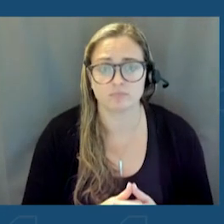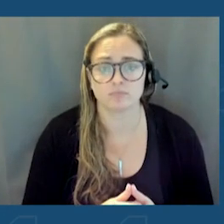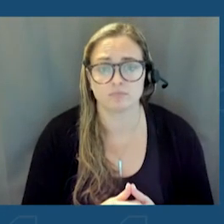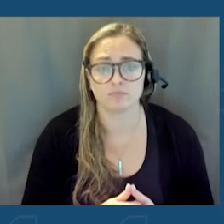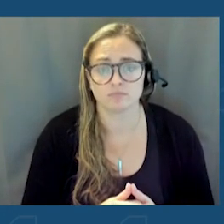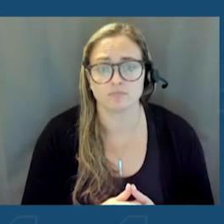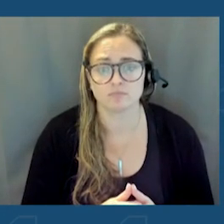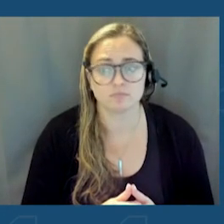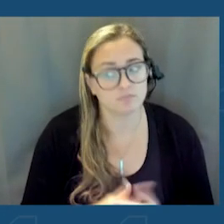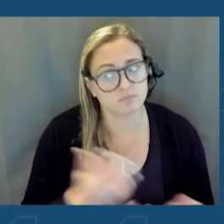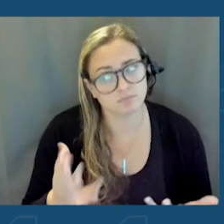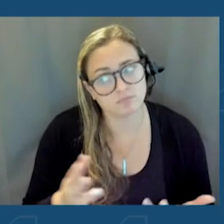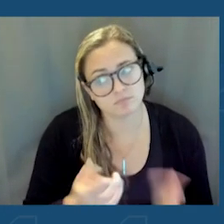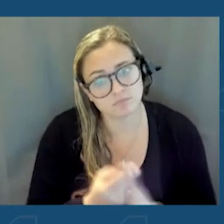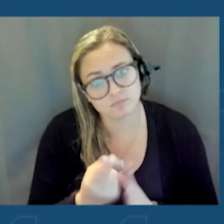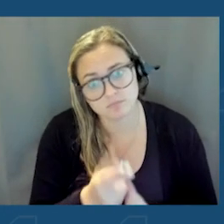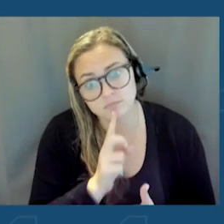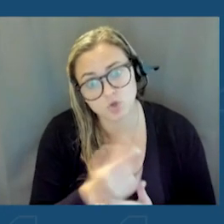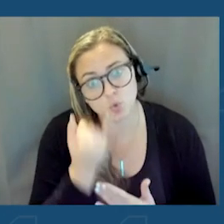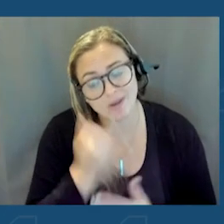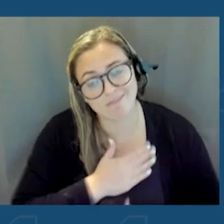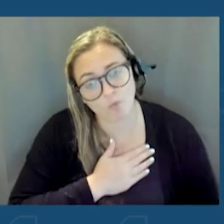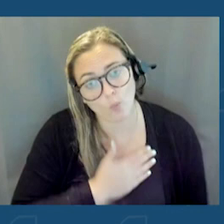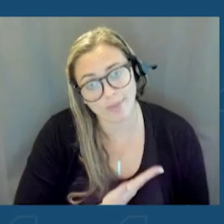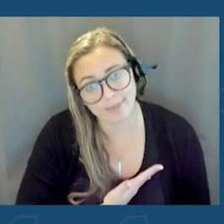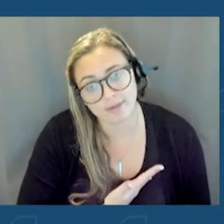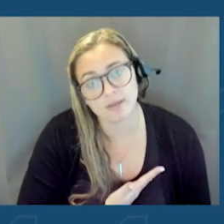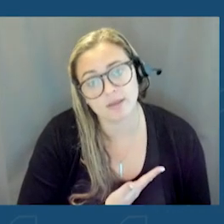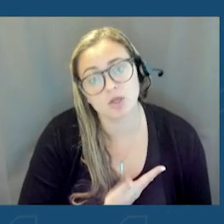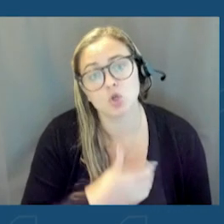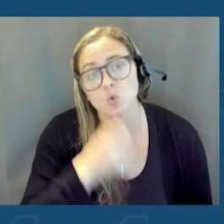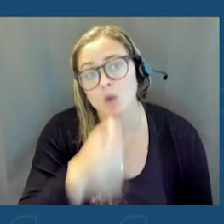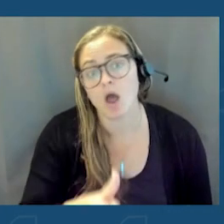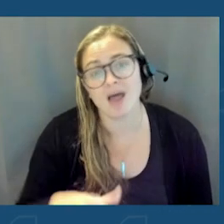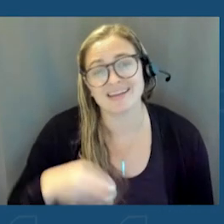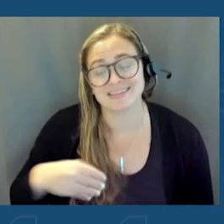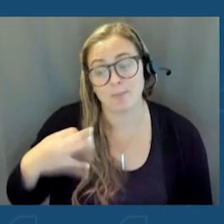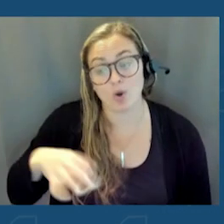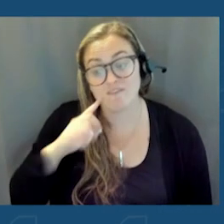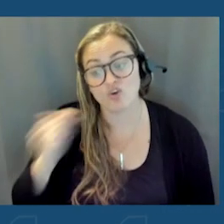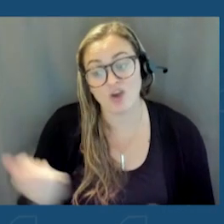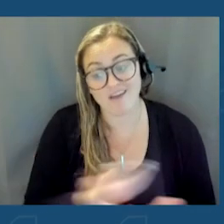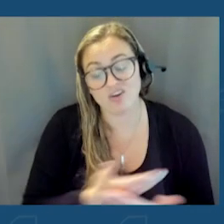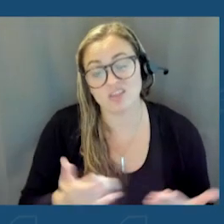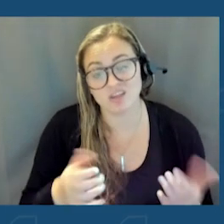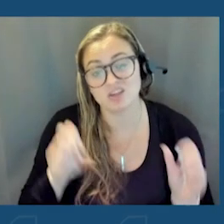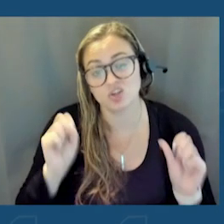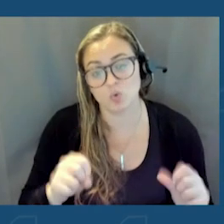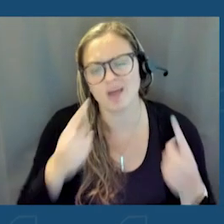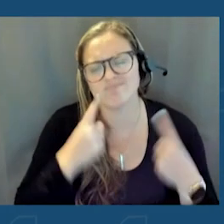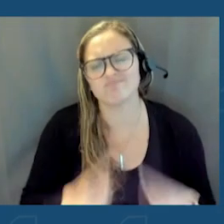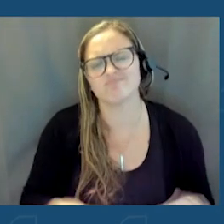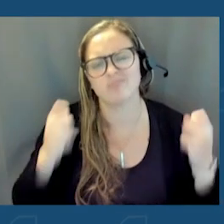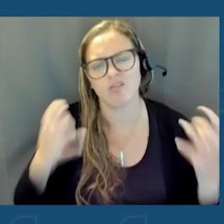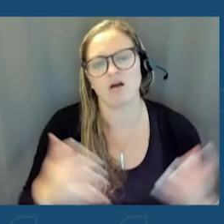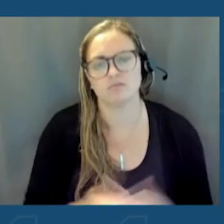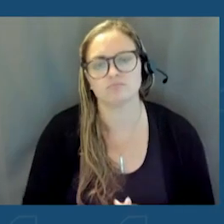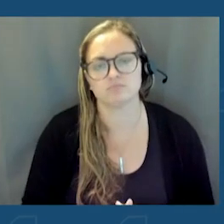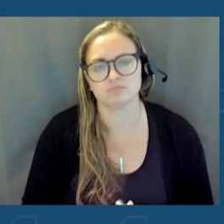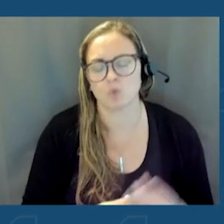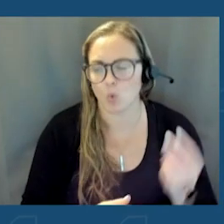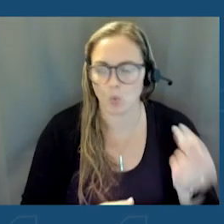is true that if you're willing to not take credit for everything, you can accomplish a lot very